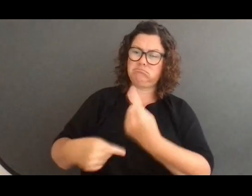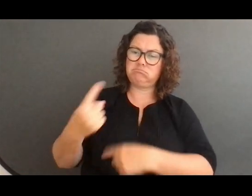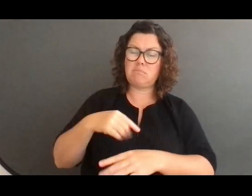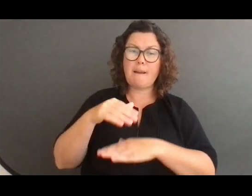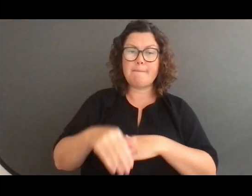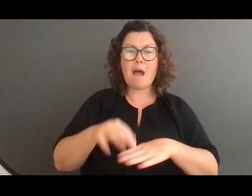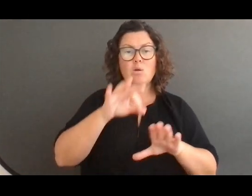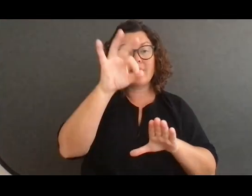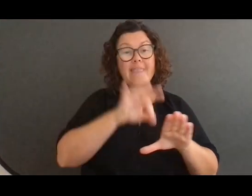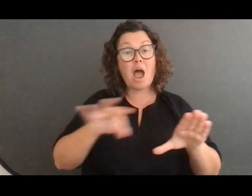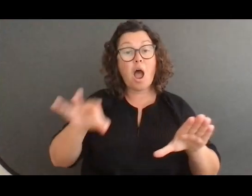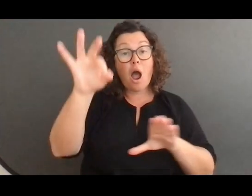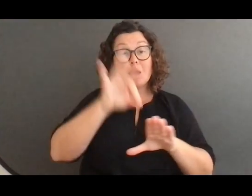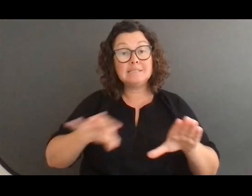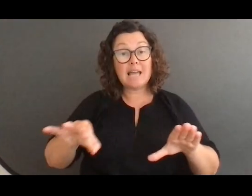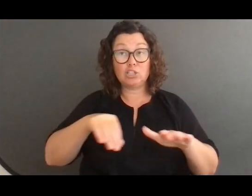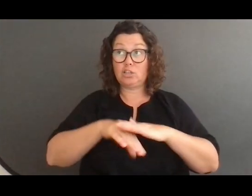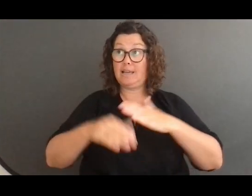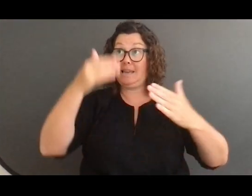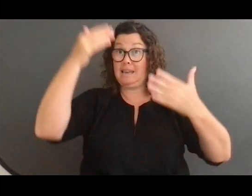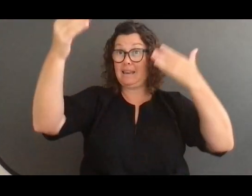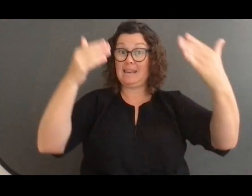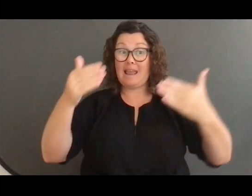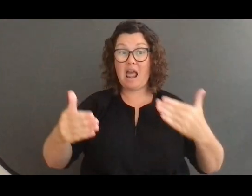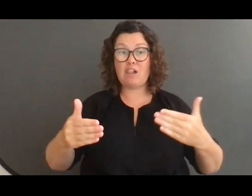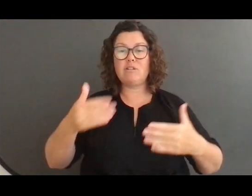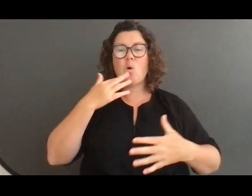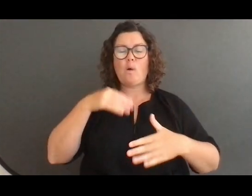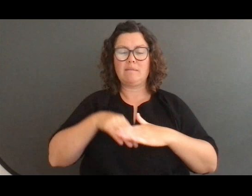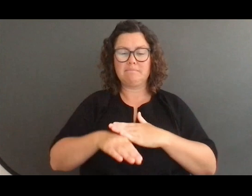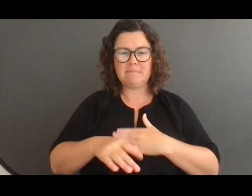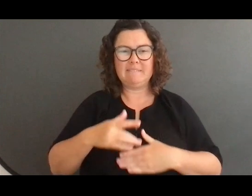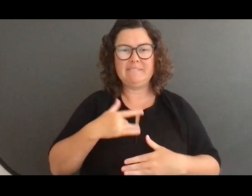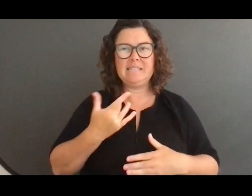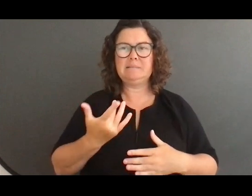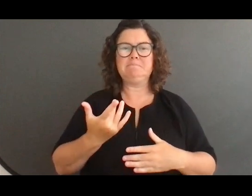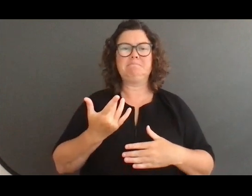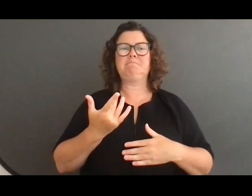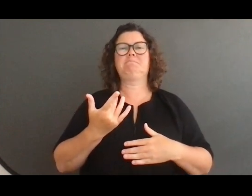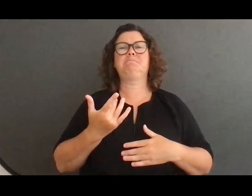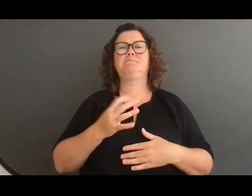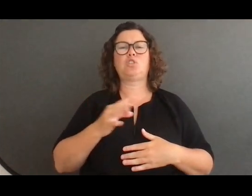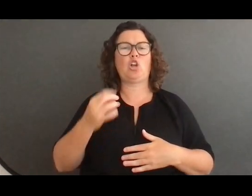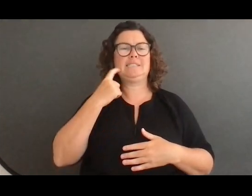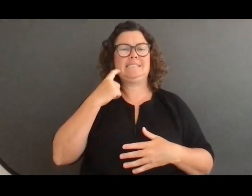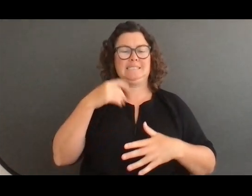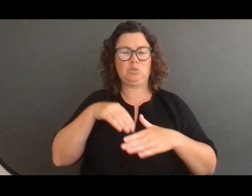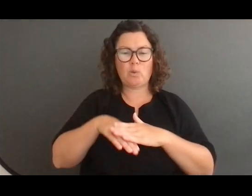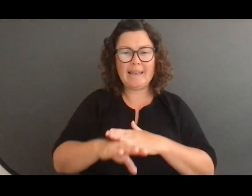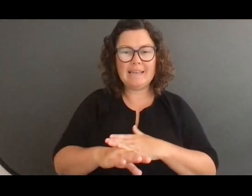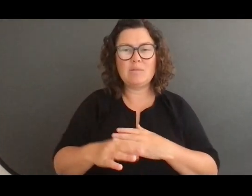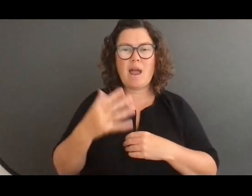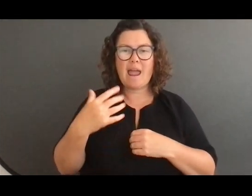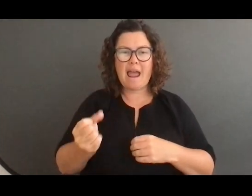factor, the sensation that the space was unapproachable with concrete and glass frontage and a wide ascending staircase that made it